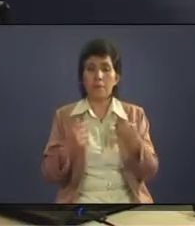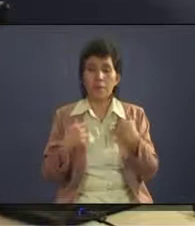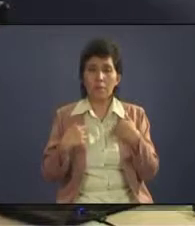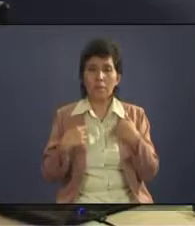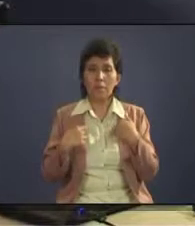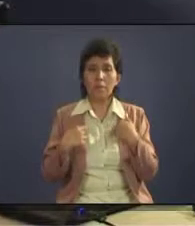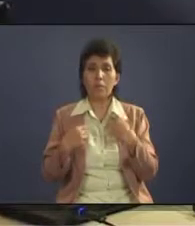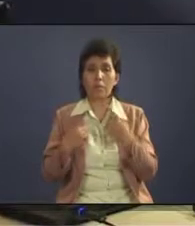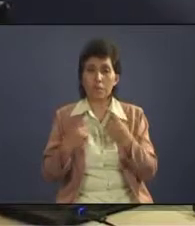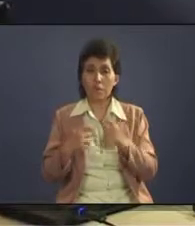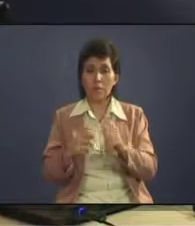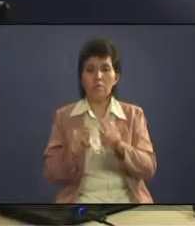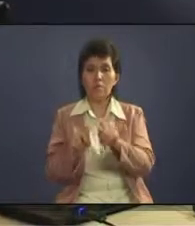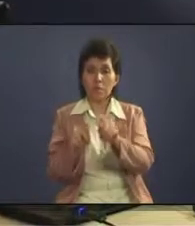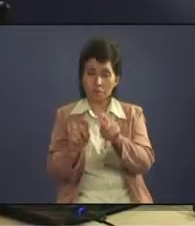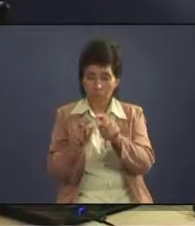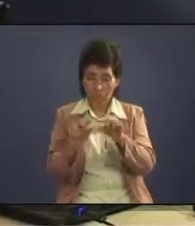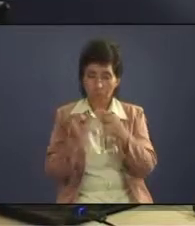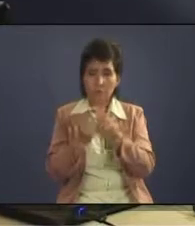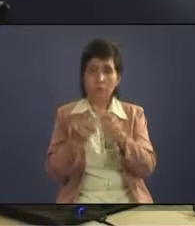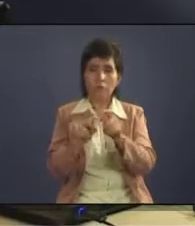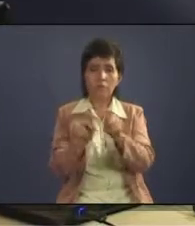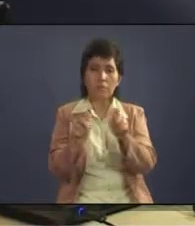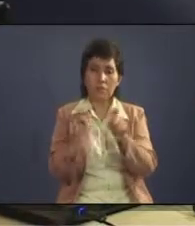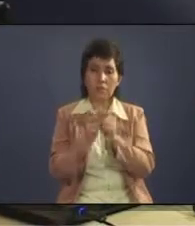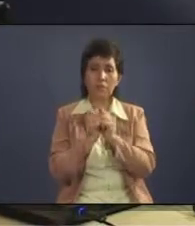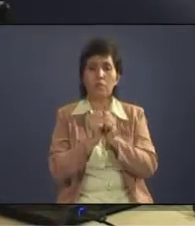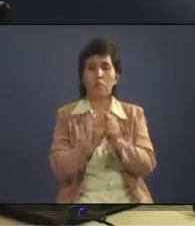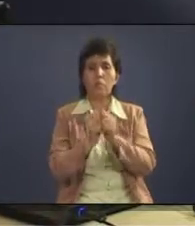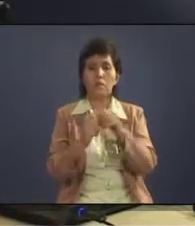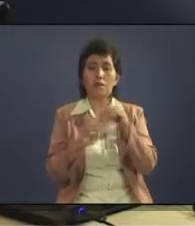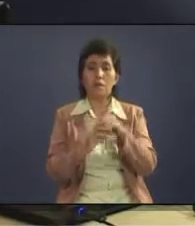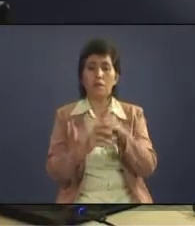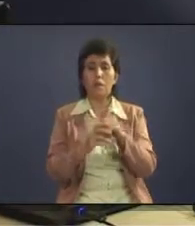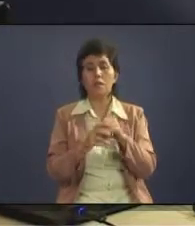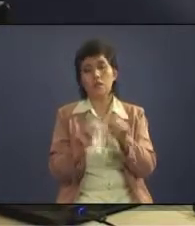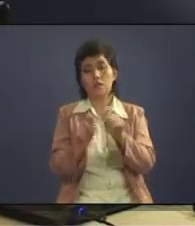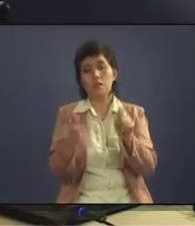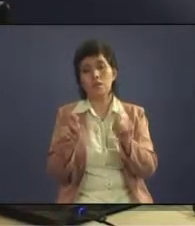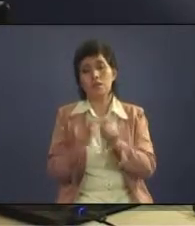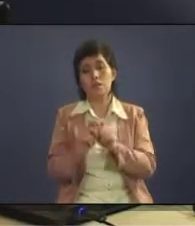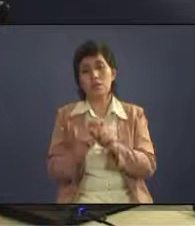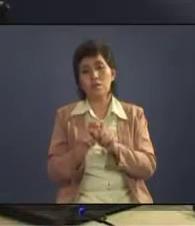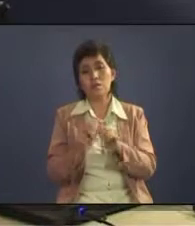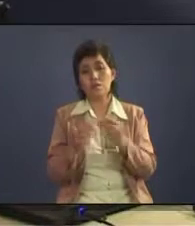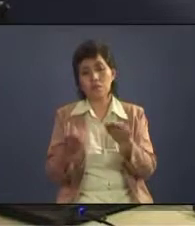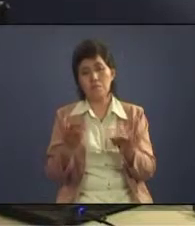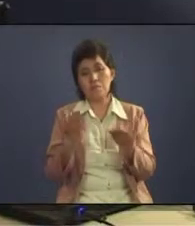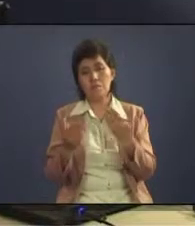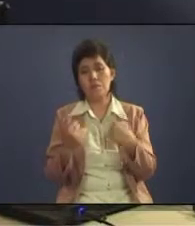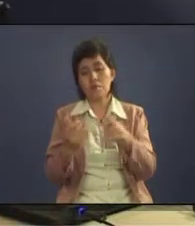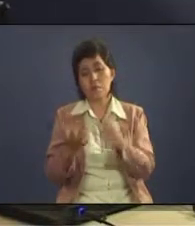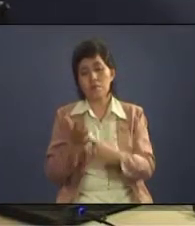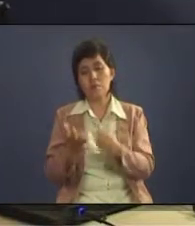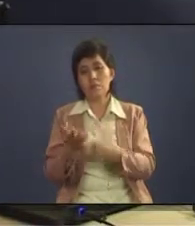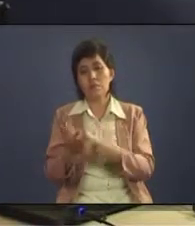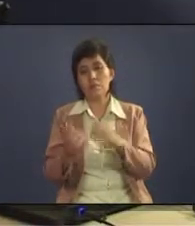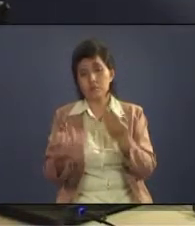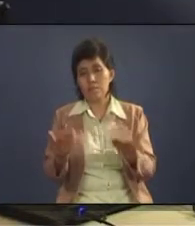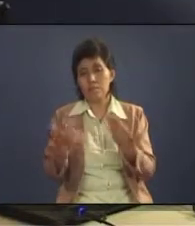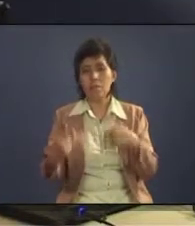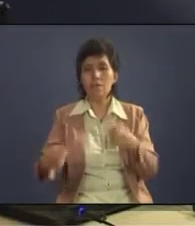them together and put them in a team. You might have two outcomes. You might have a disaster, or you might have the